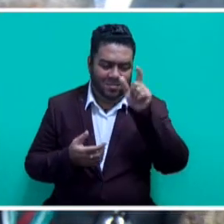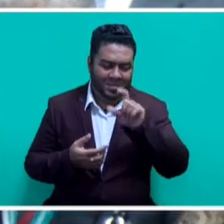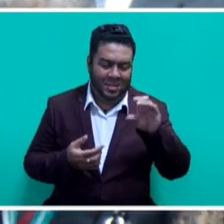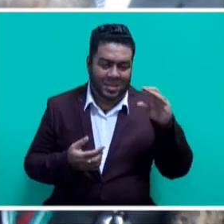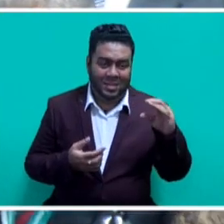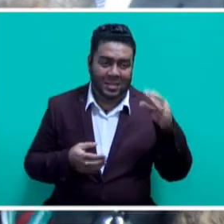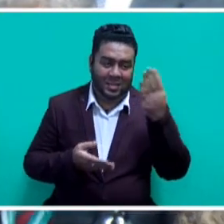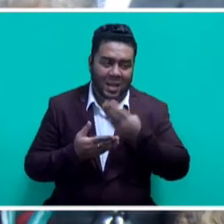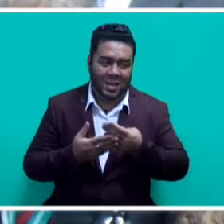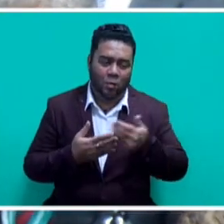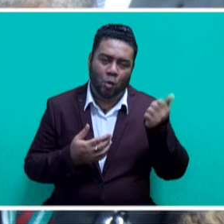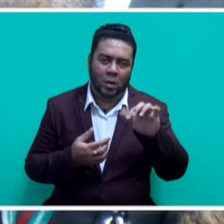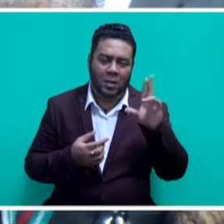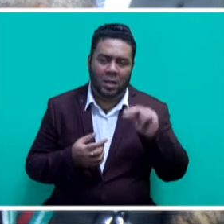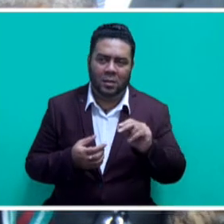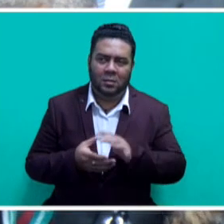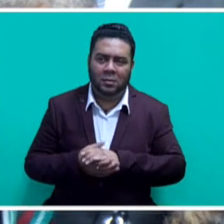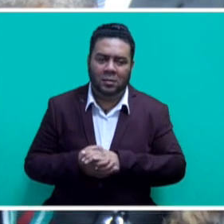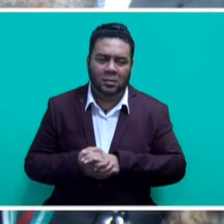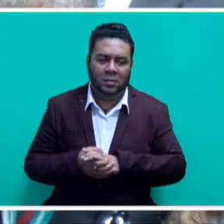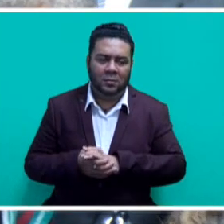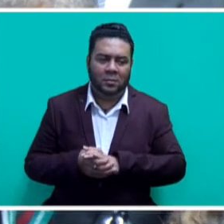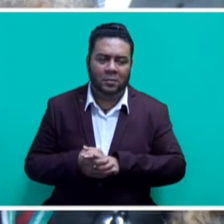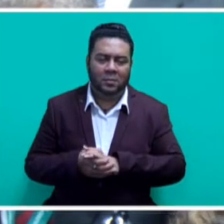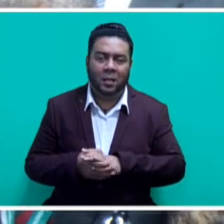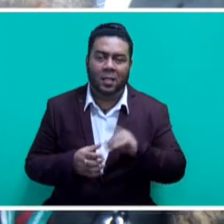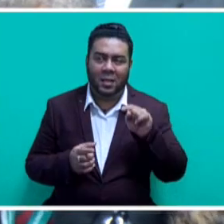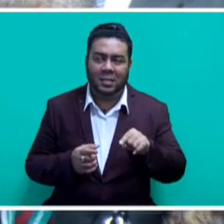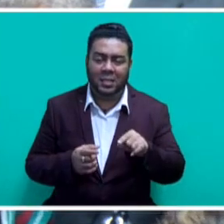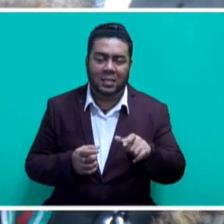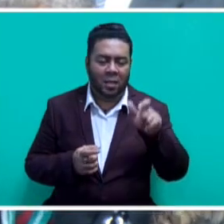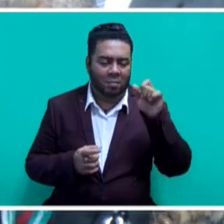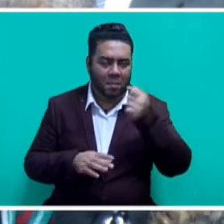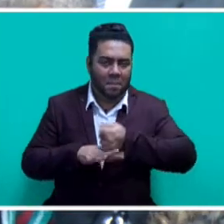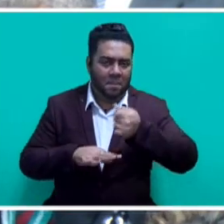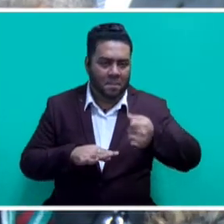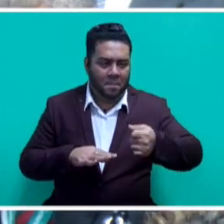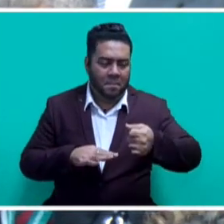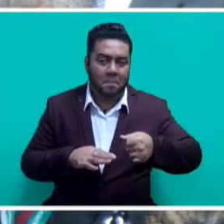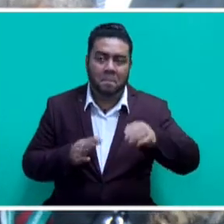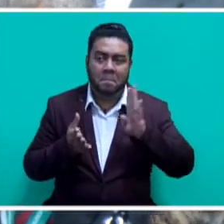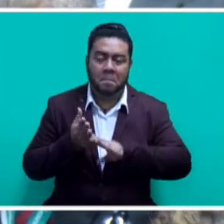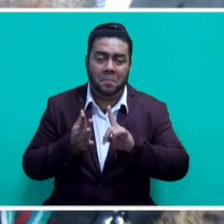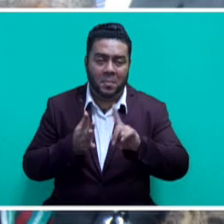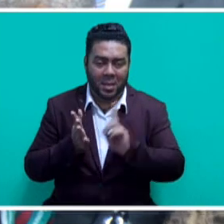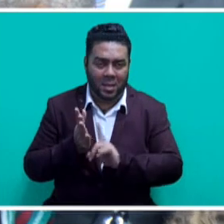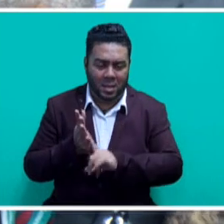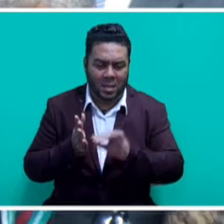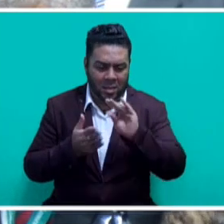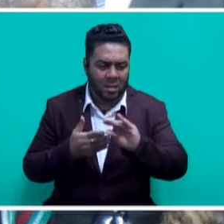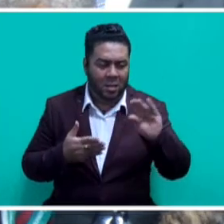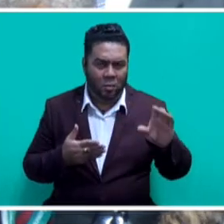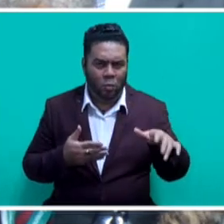feasibility study we done, right? Right? And this is not a matchwork project. This is a mill that we have to put in